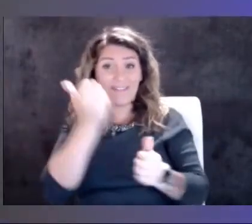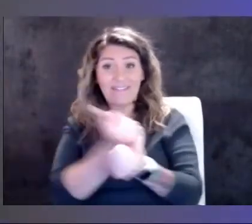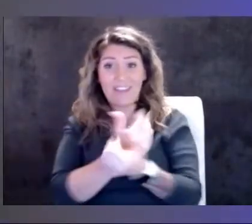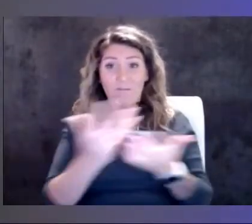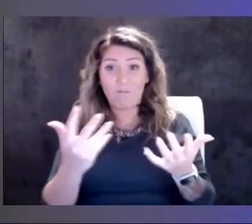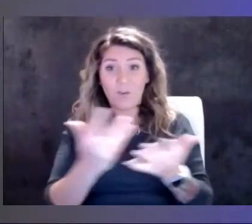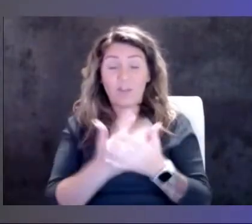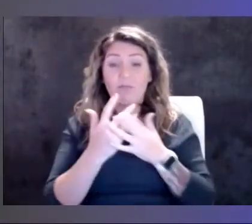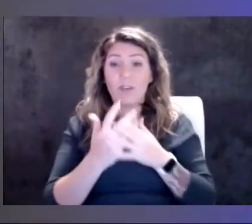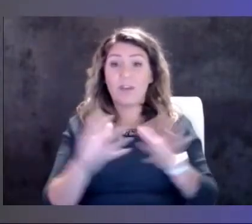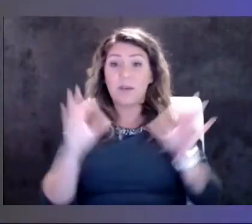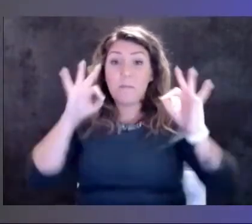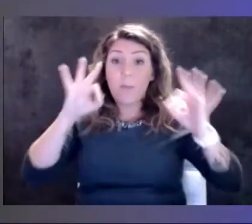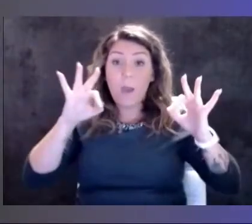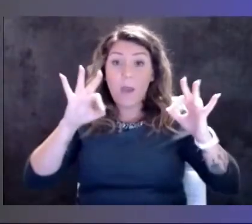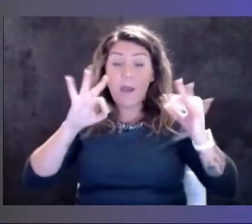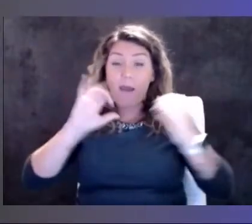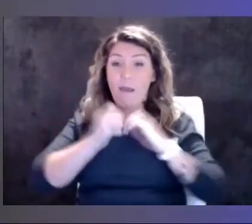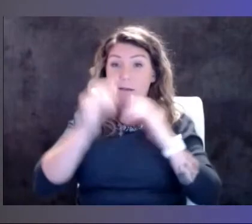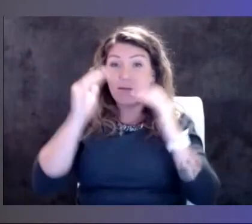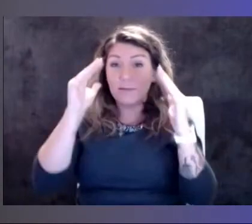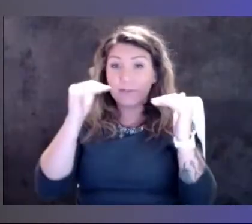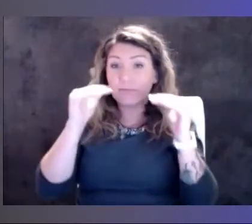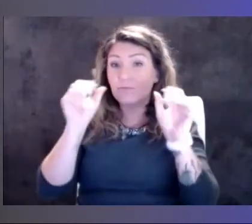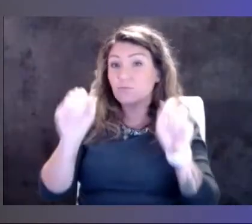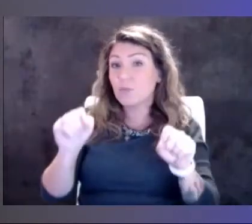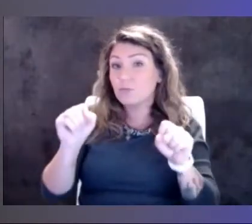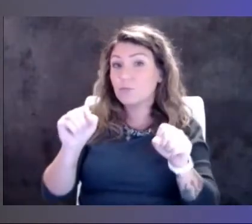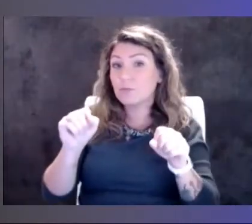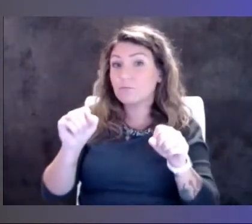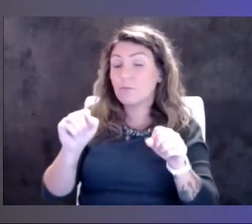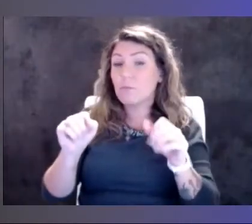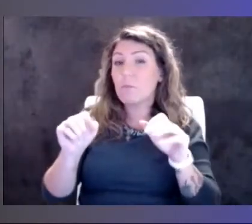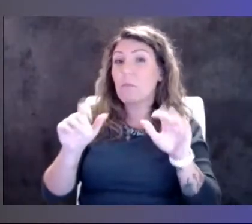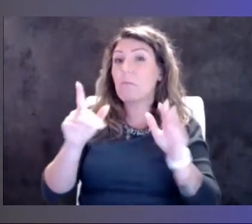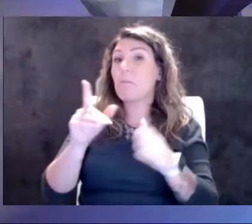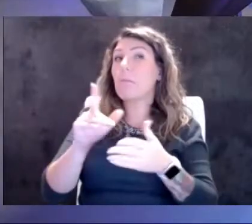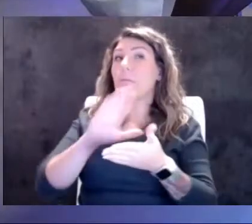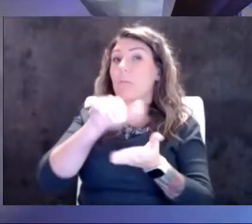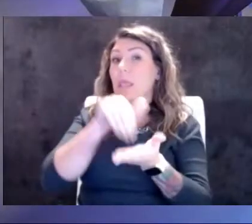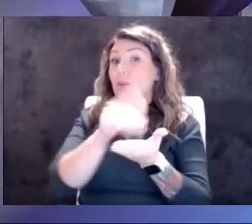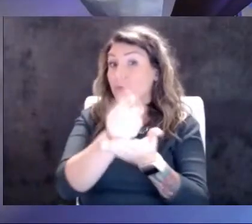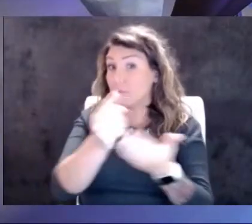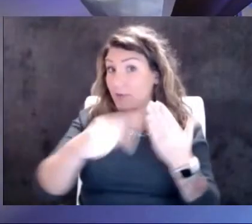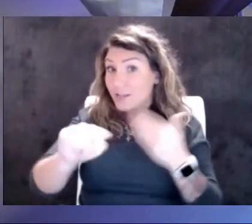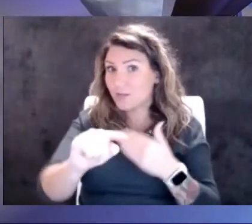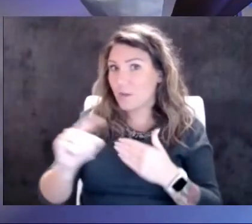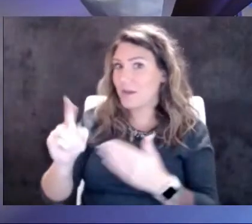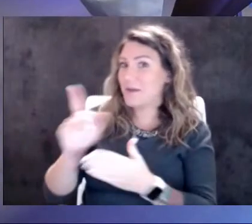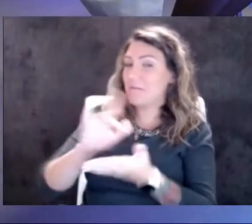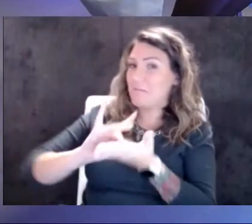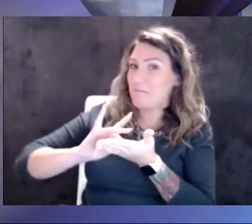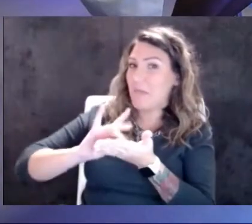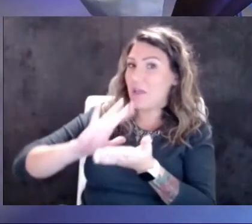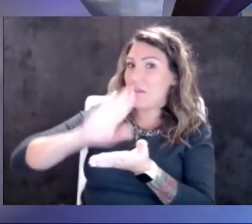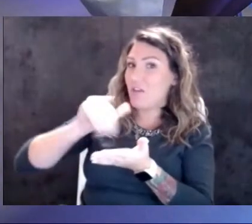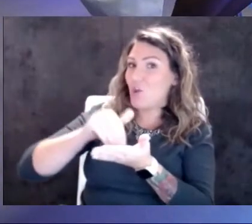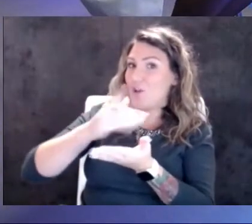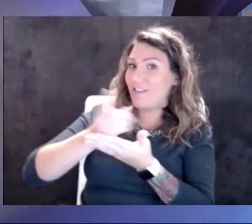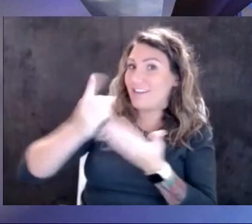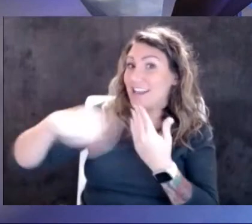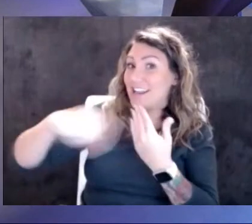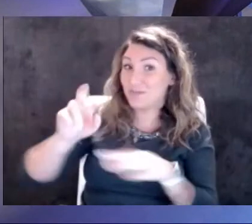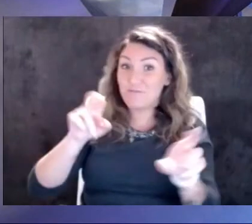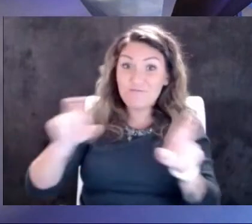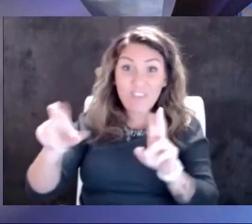we expect, probably mid next week. Okay, mid next week. Here we go. Yeah. Ready to get them vaccinated. Don't you think, Hawk? Right